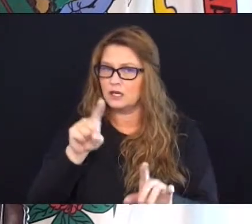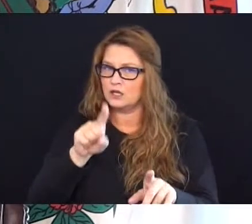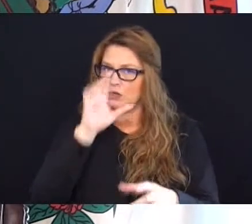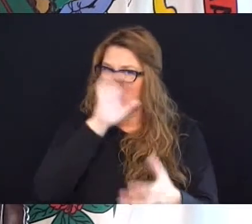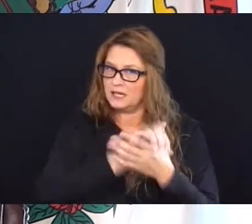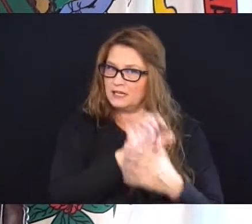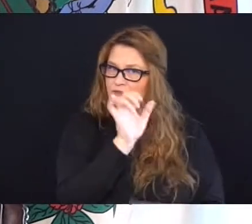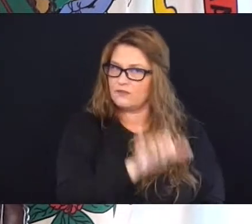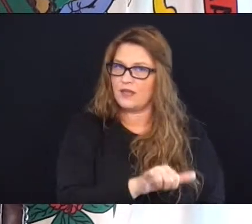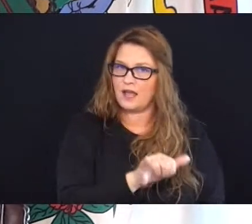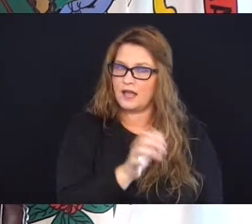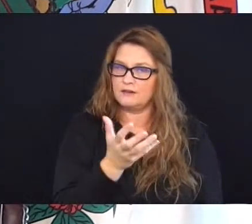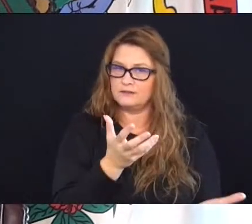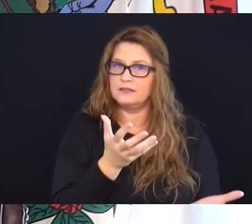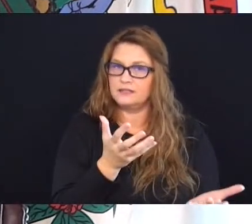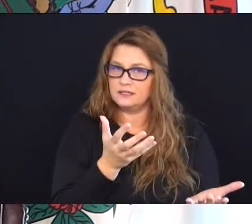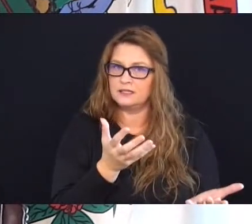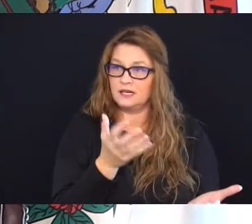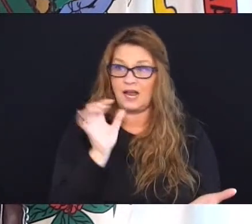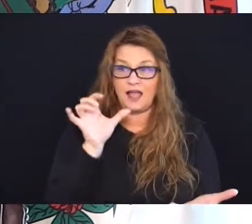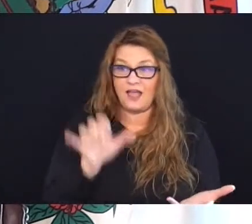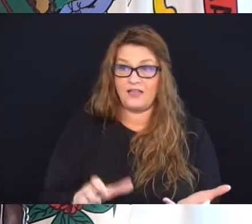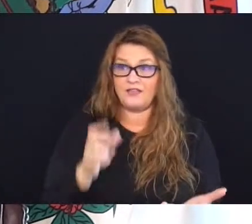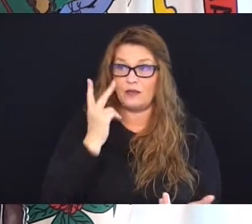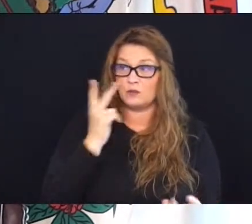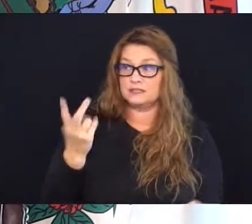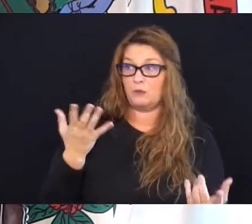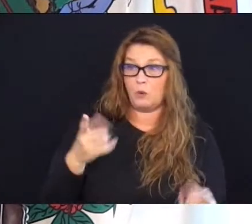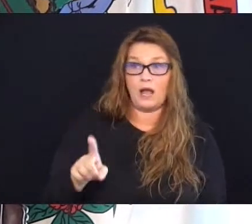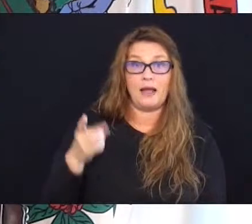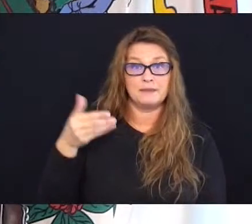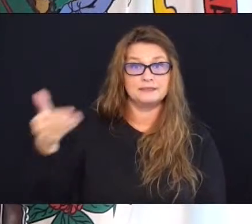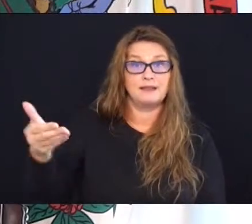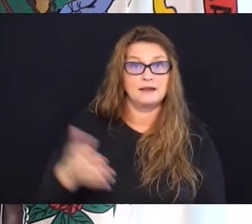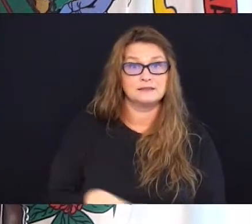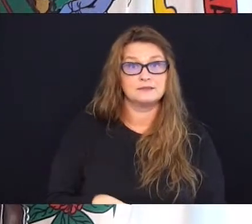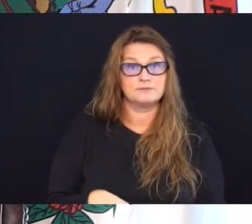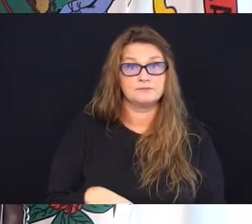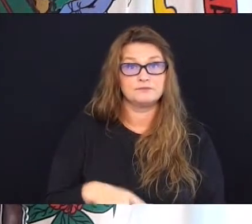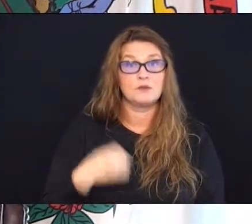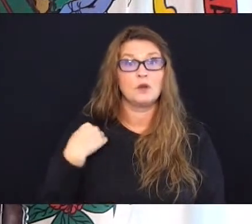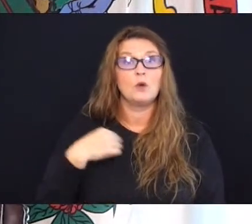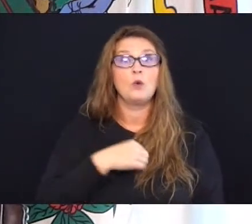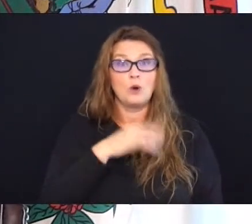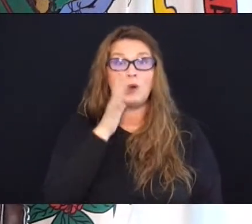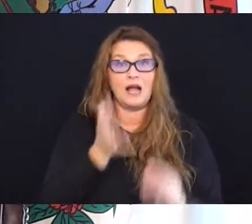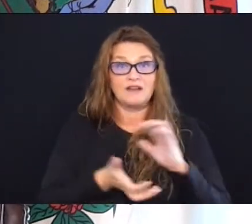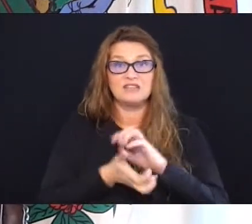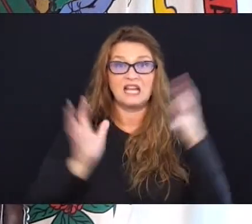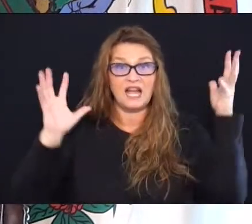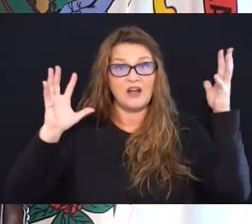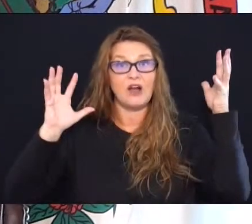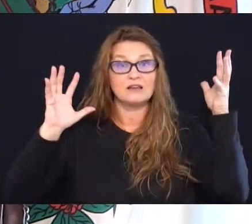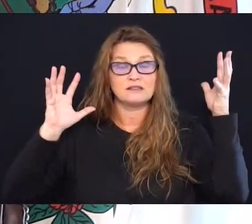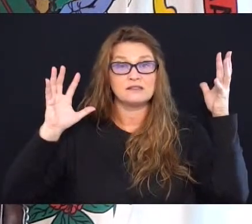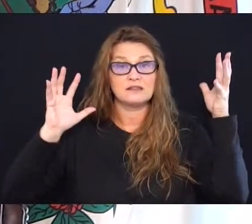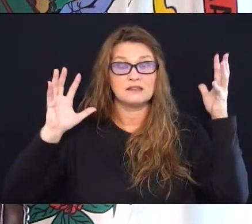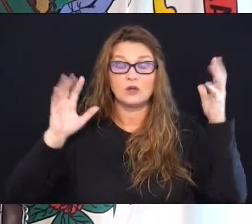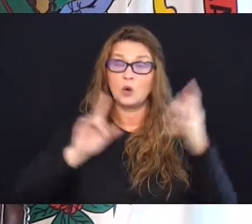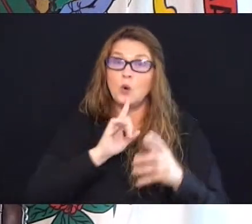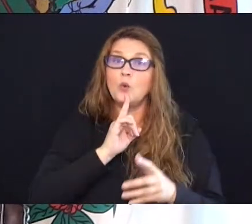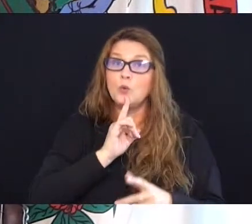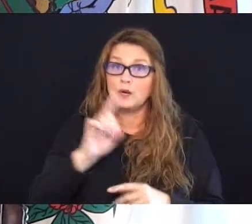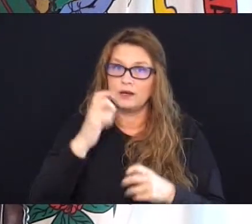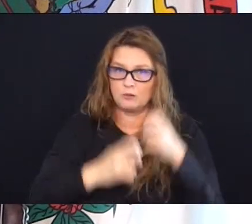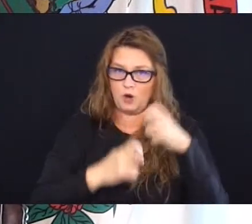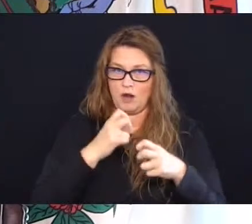to have just what the hand is dealt to us right now. We're going to have chaos. We're going to have real